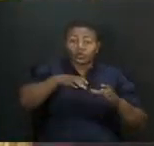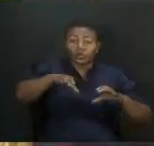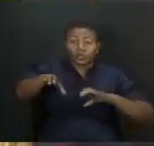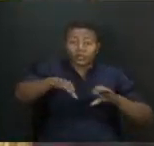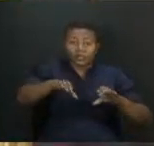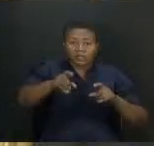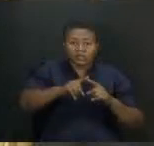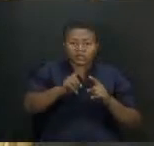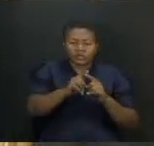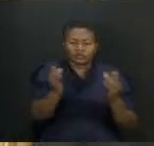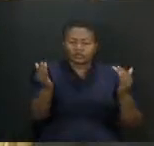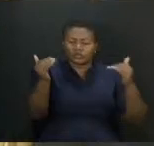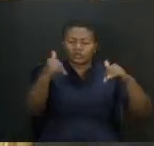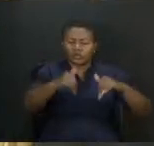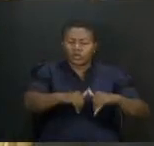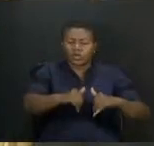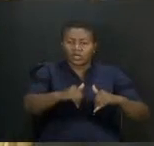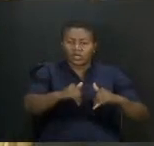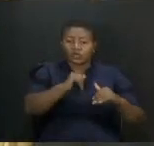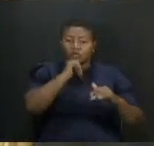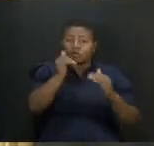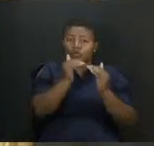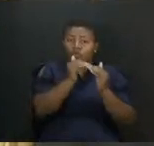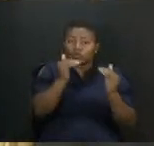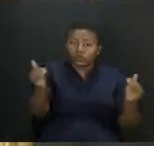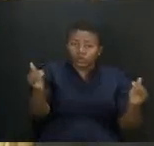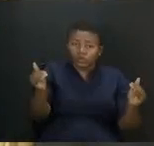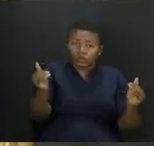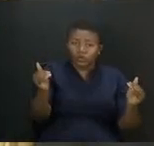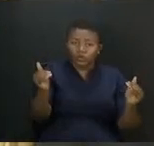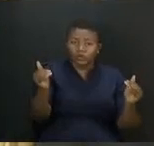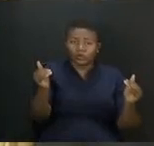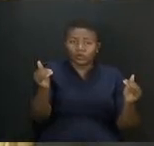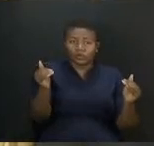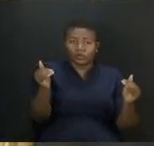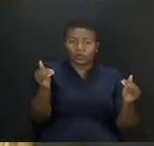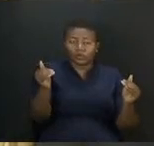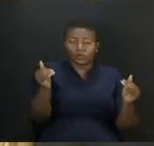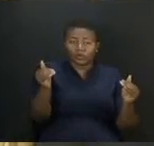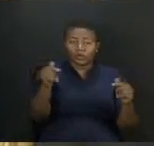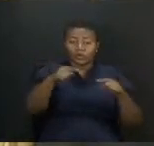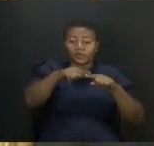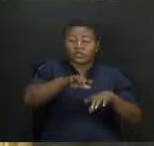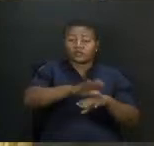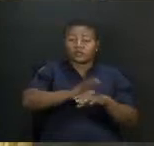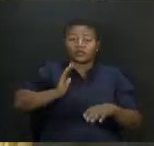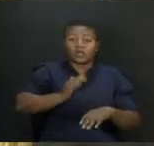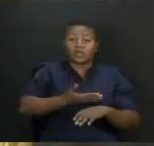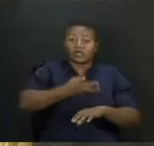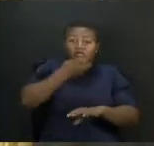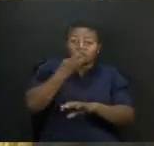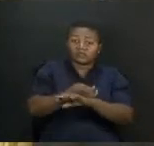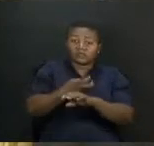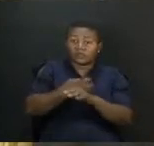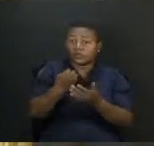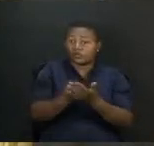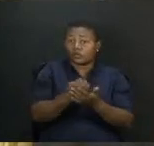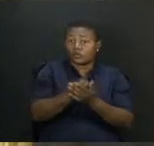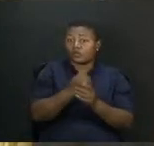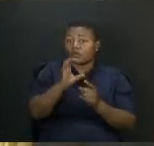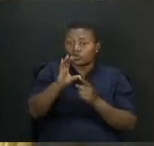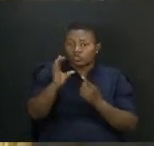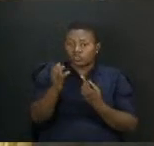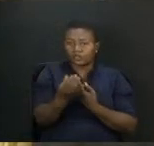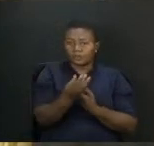rising inequalities and inequities as a result of our difficult economic conditions.